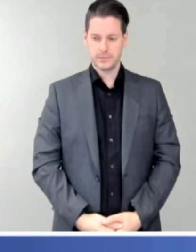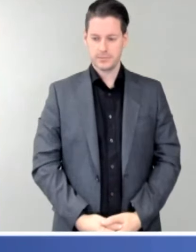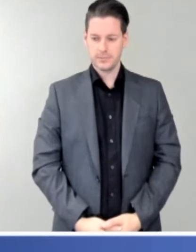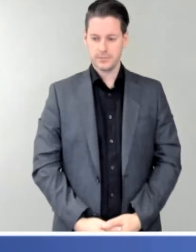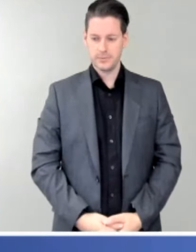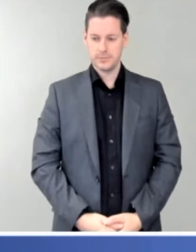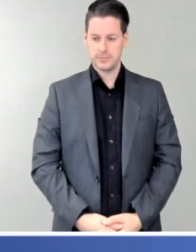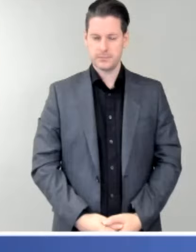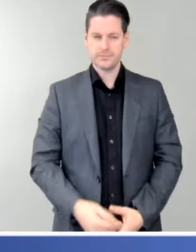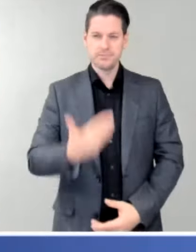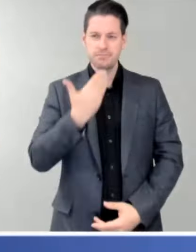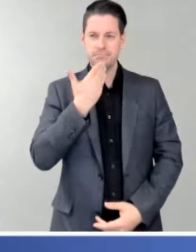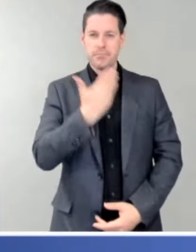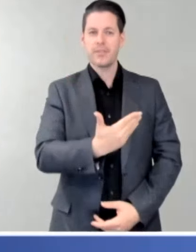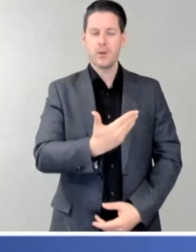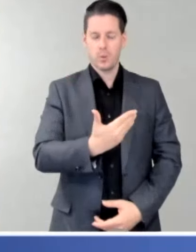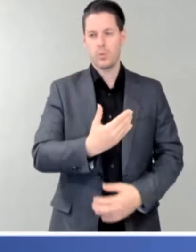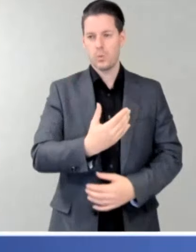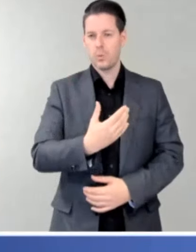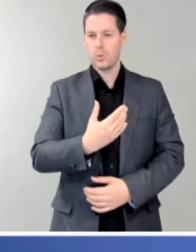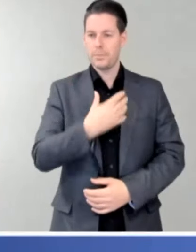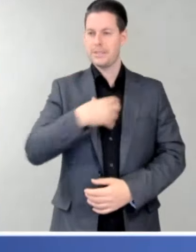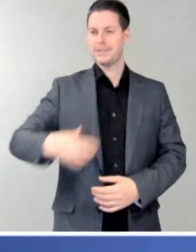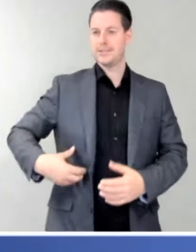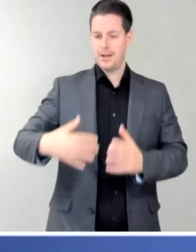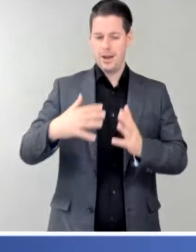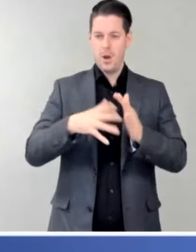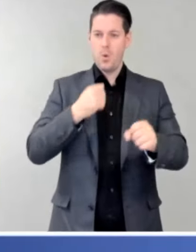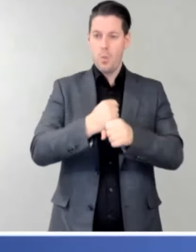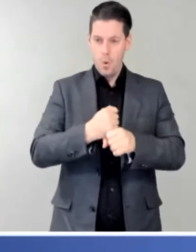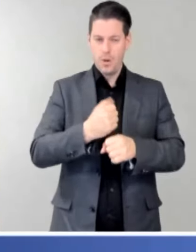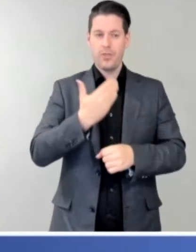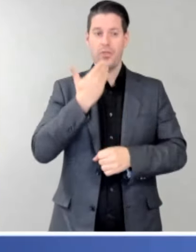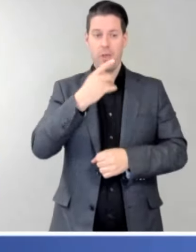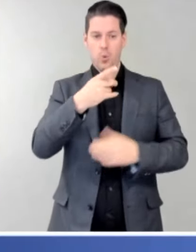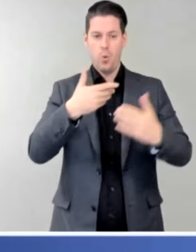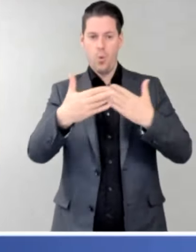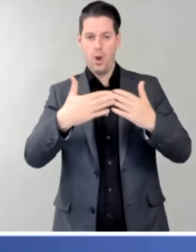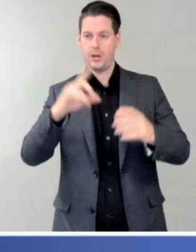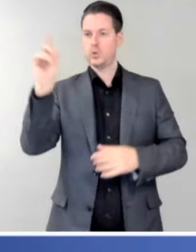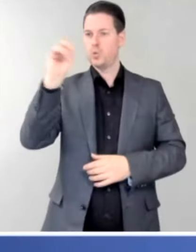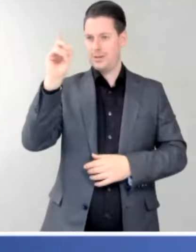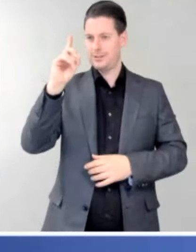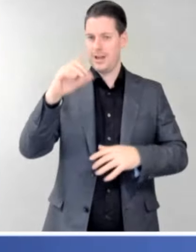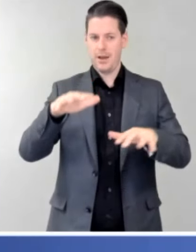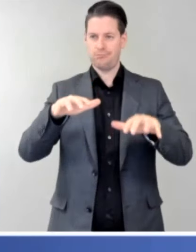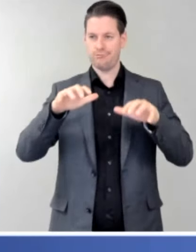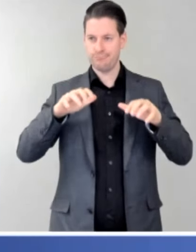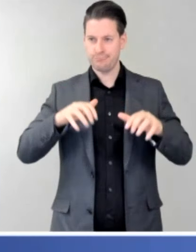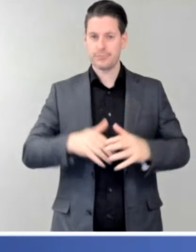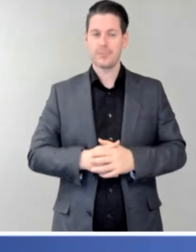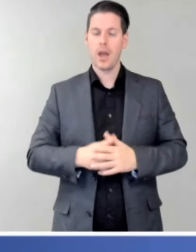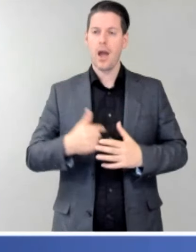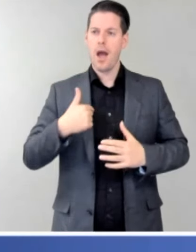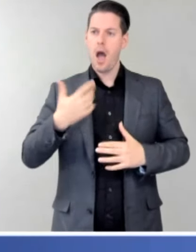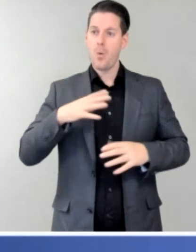Thank you, Minister Wong, for your profound remarks and for hosting today's service and morning tea. I would now like to pause proceedings for